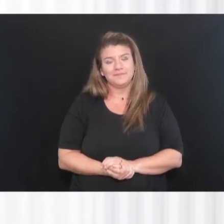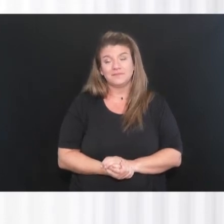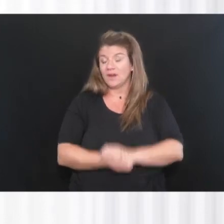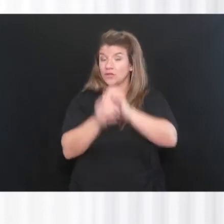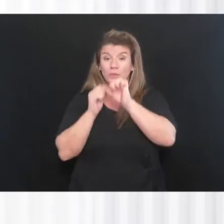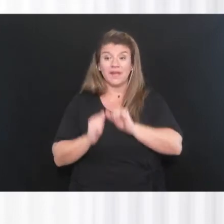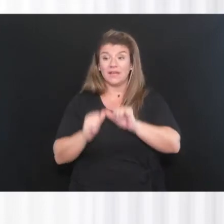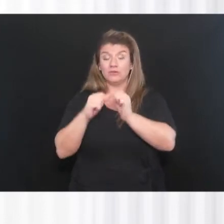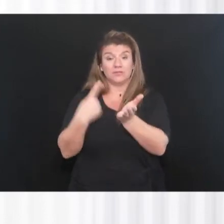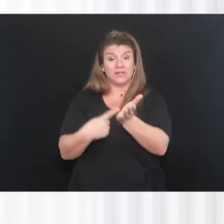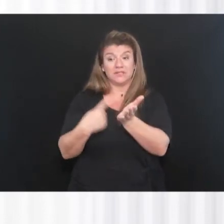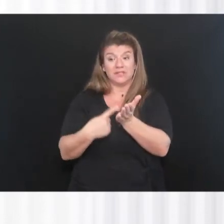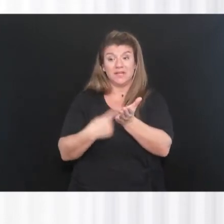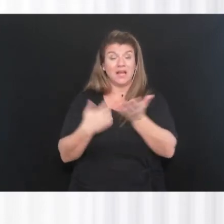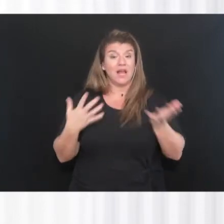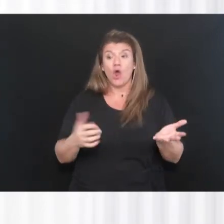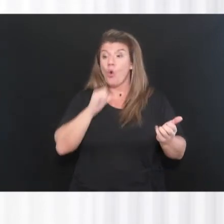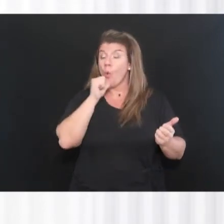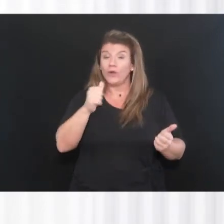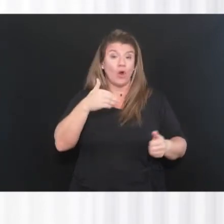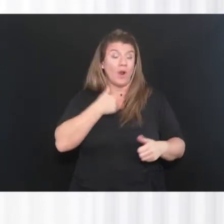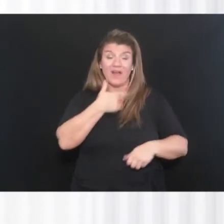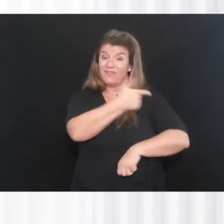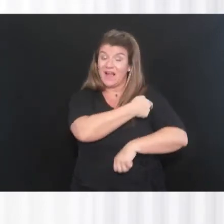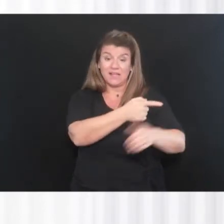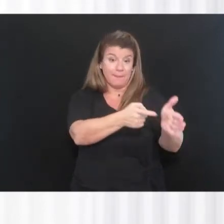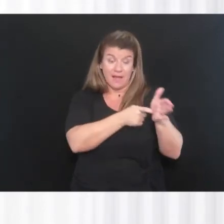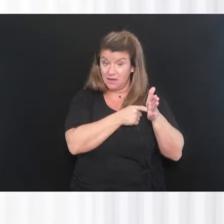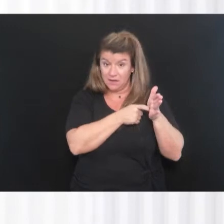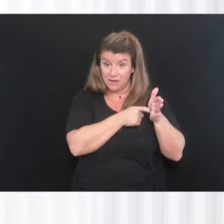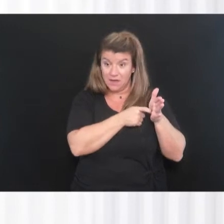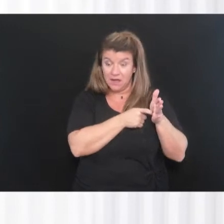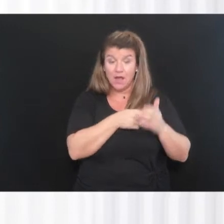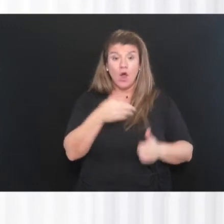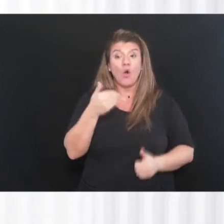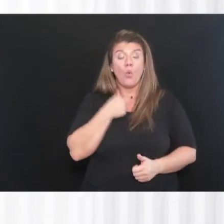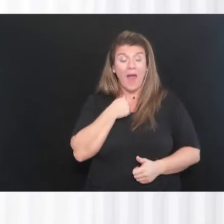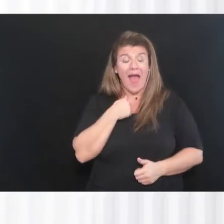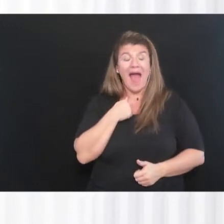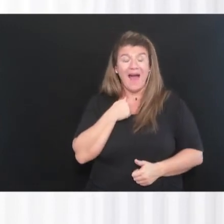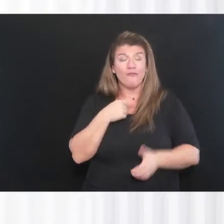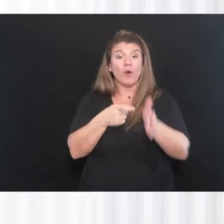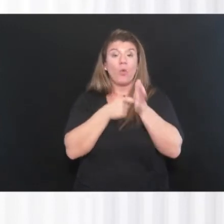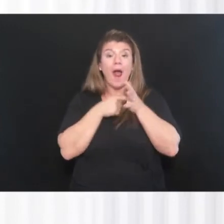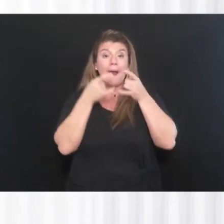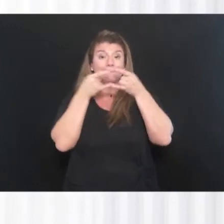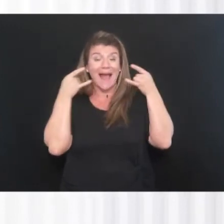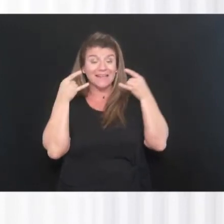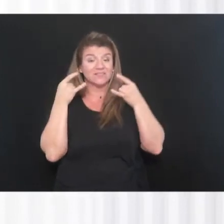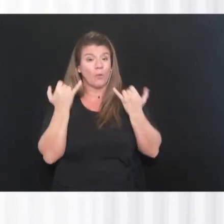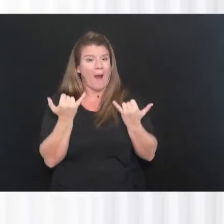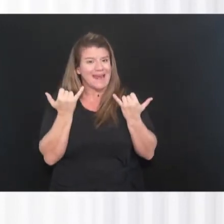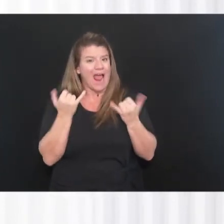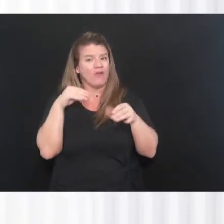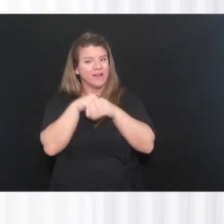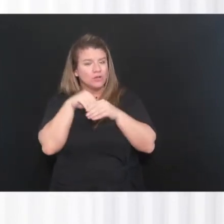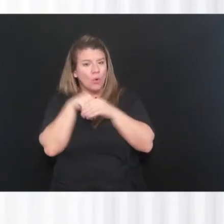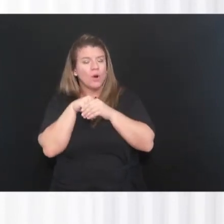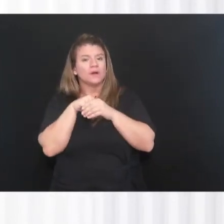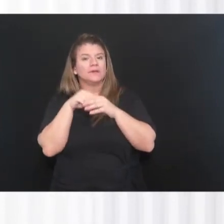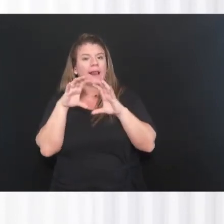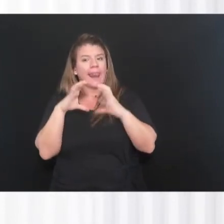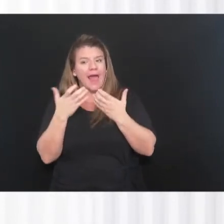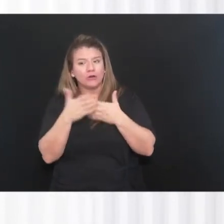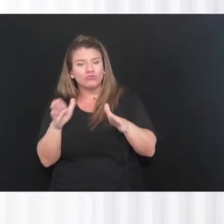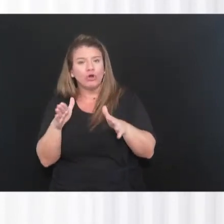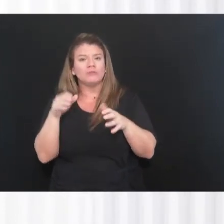continued to talk. We do not have a vaccine mandate. We have required masks in our classroom on a temporary basis and indoors in some instances. What we